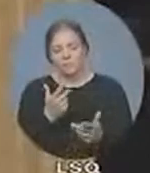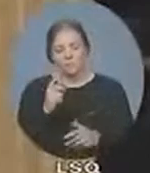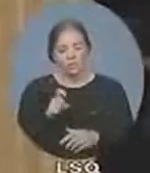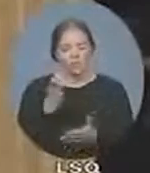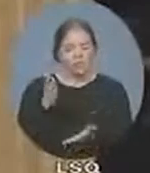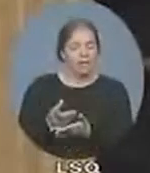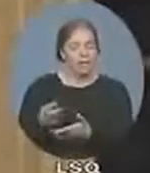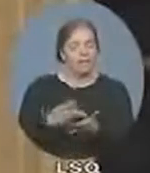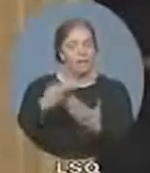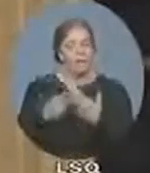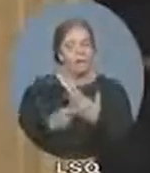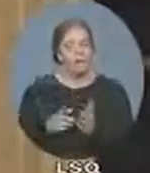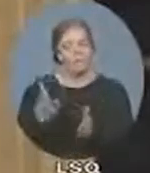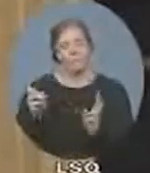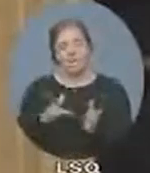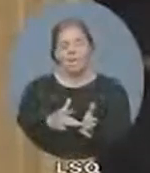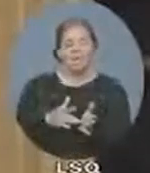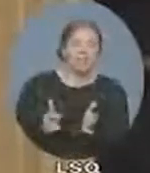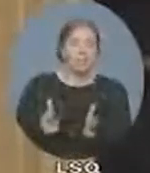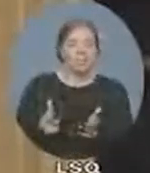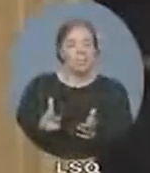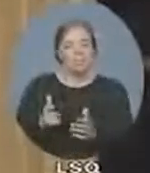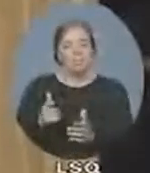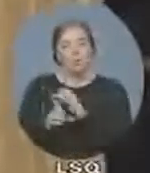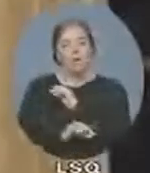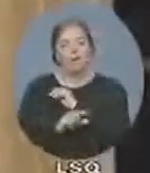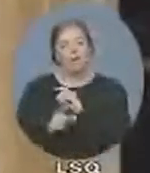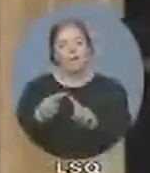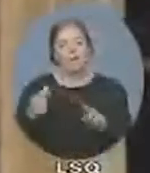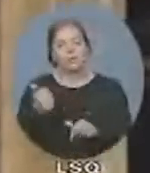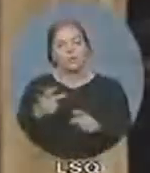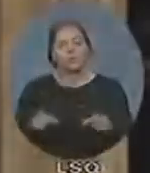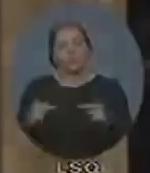on the Rights of Migrant Workers? Will they stop this atrocious exploitation of workers?